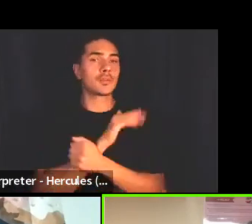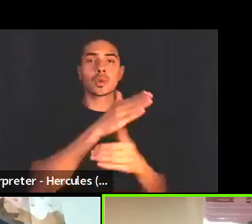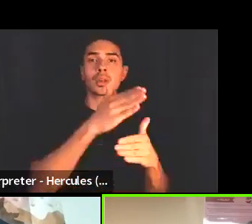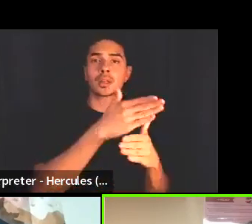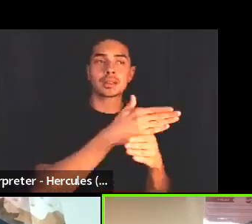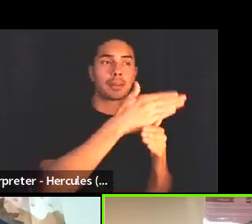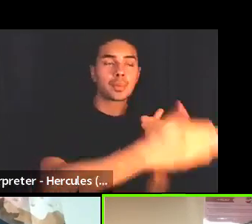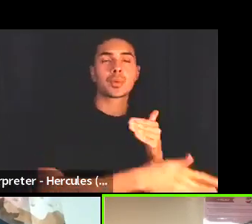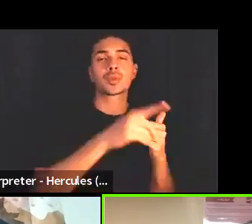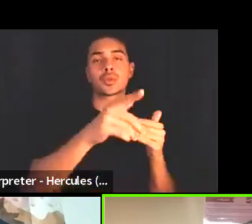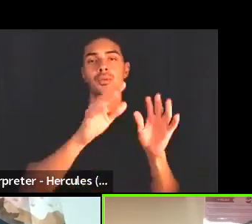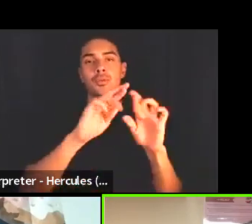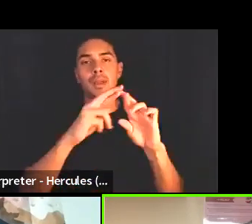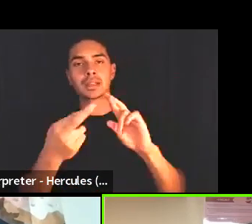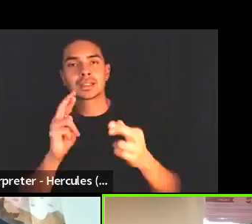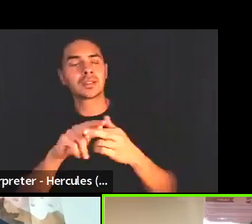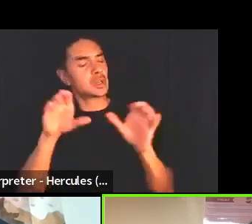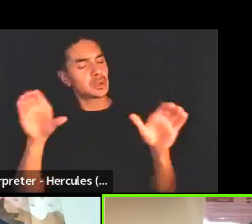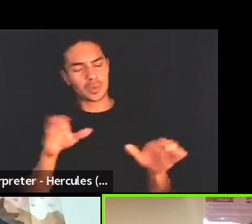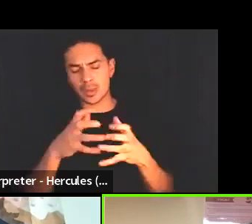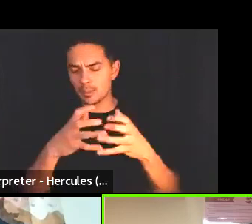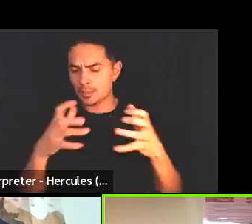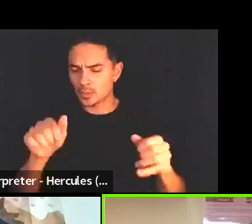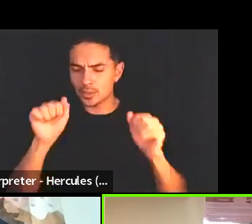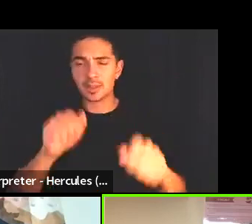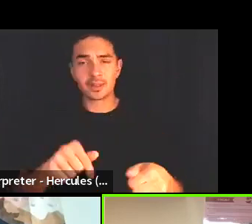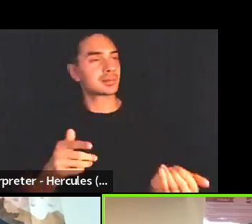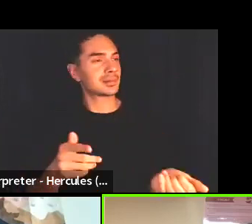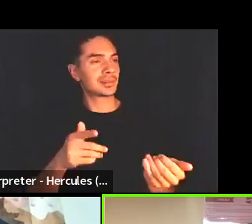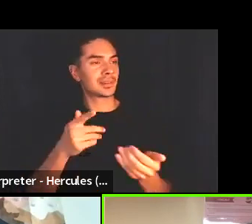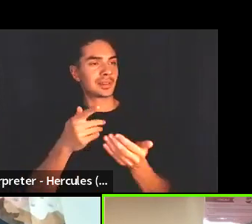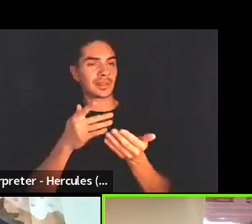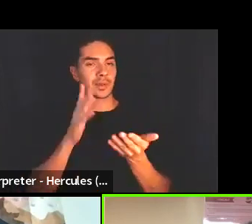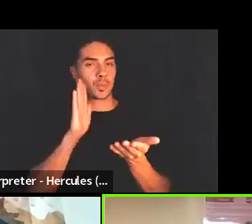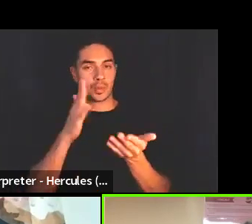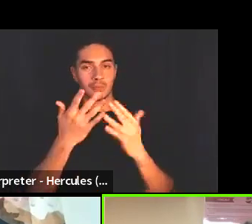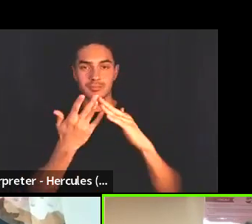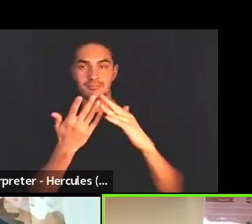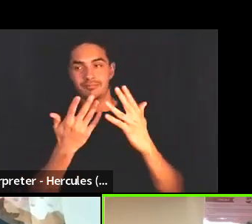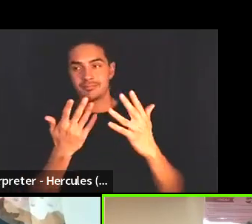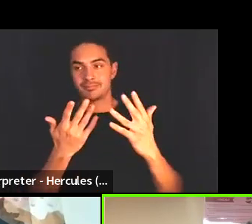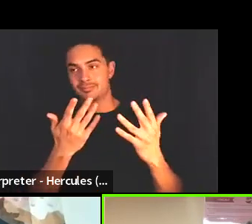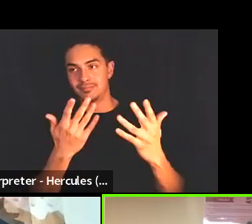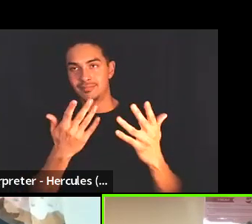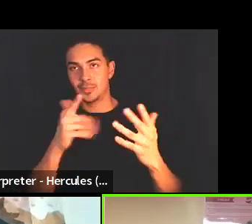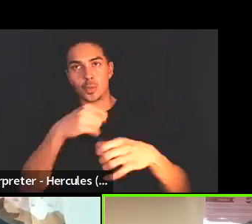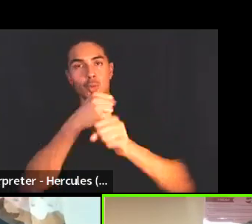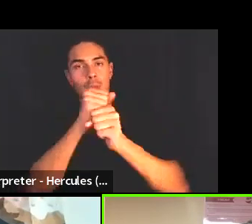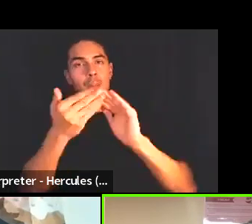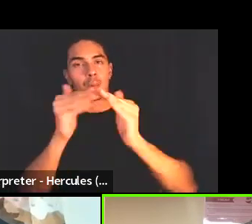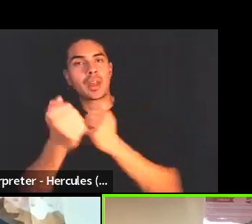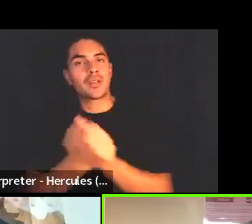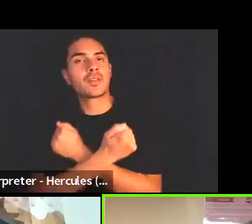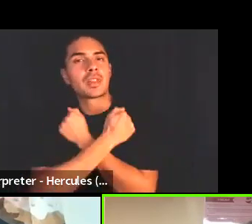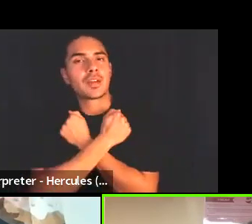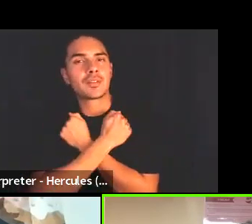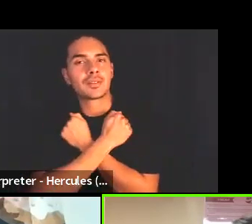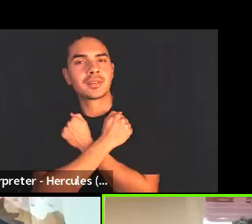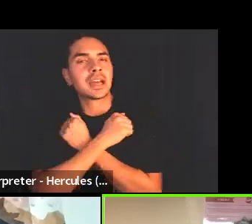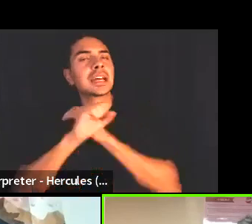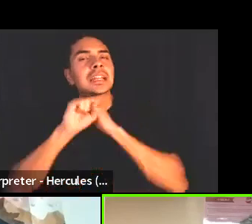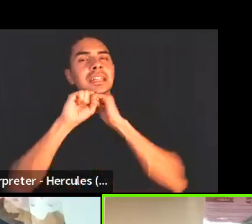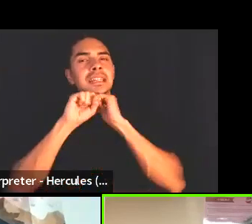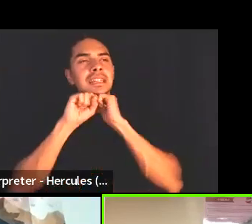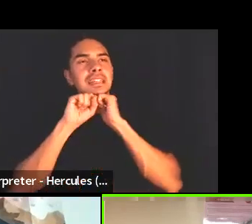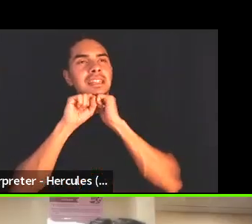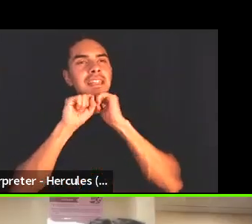everyone. Do as much as you can. You're not missing out on anything. You're just creating a community of love then. So I'm like, how exciting is